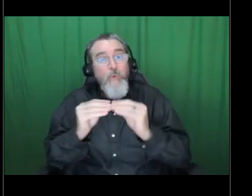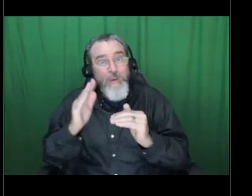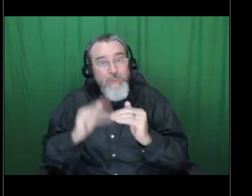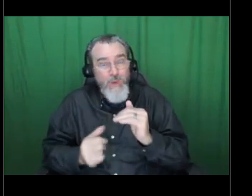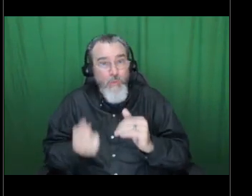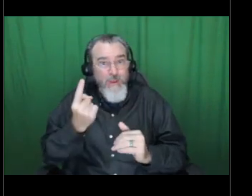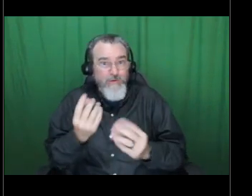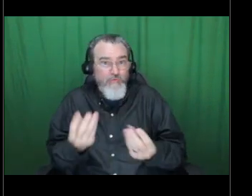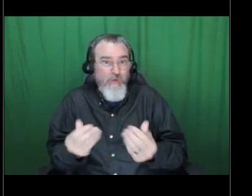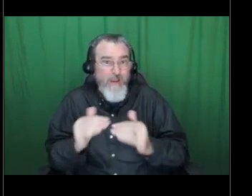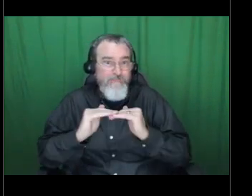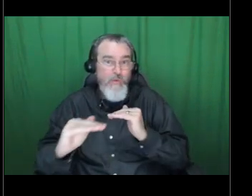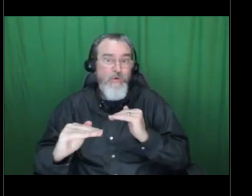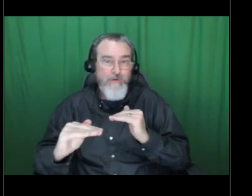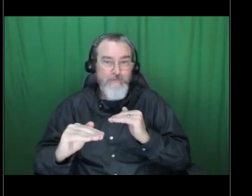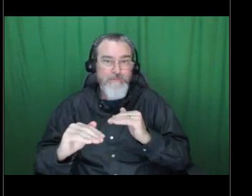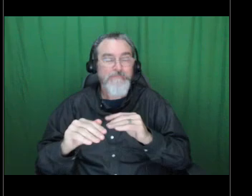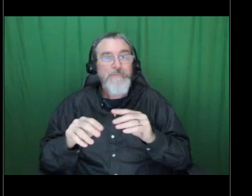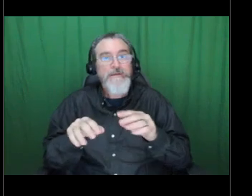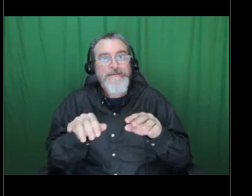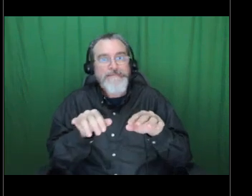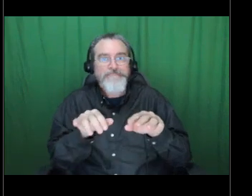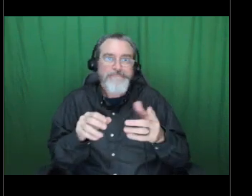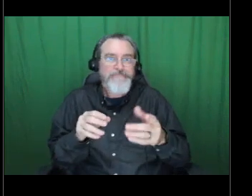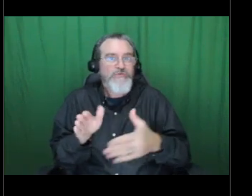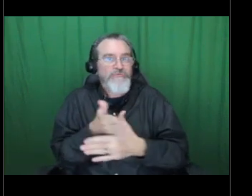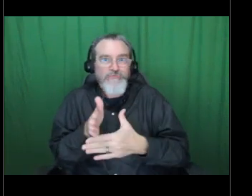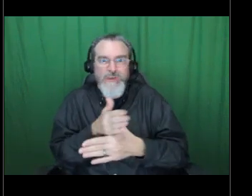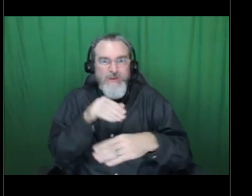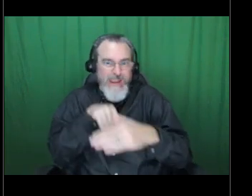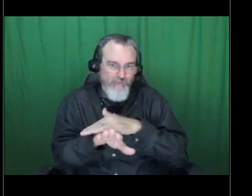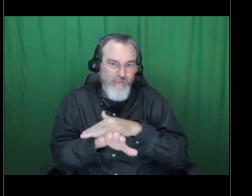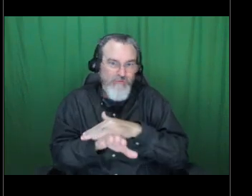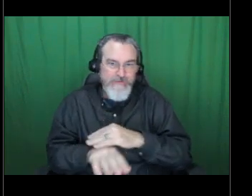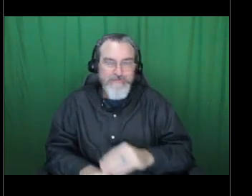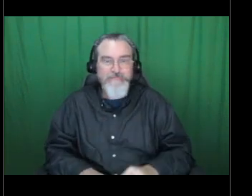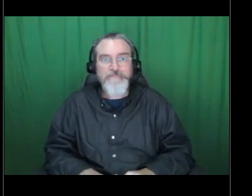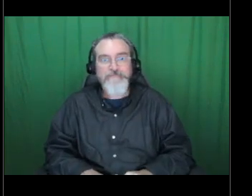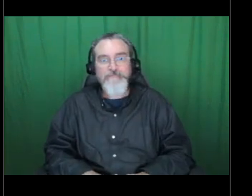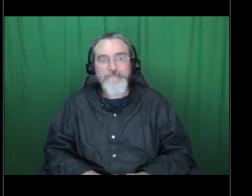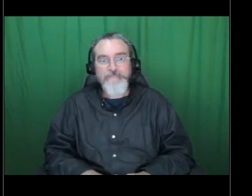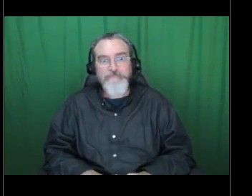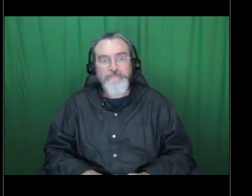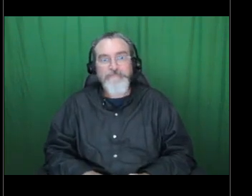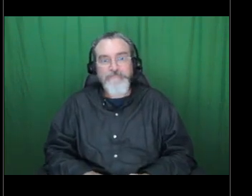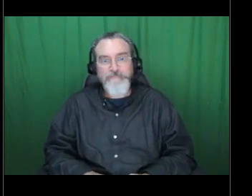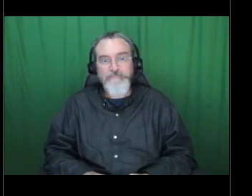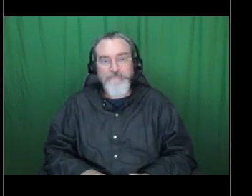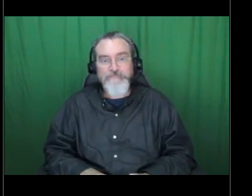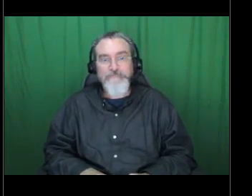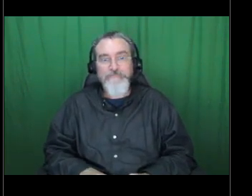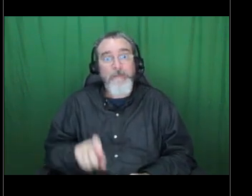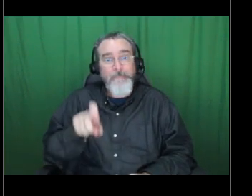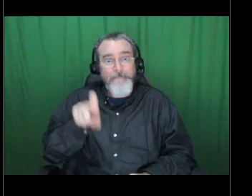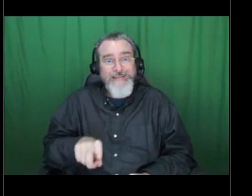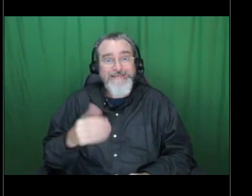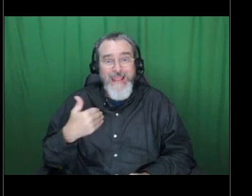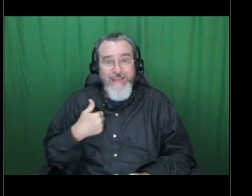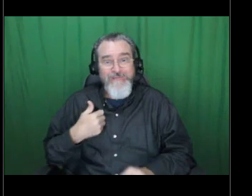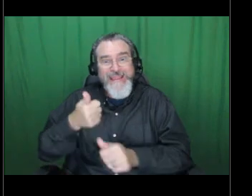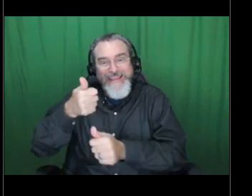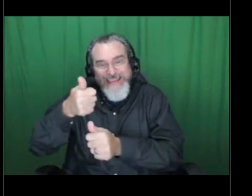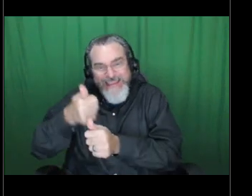In building designs that are planned to have more than one ground floor, an entrance on each